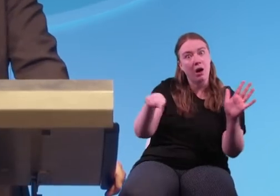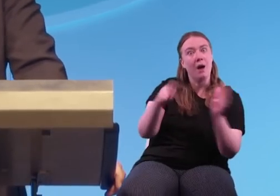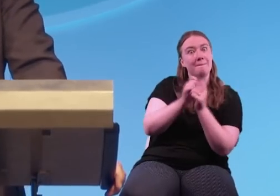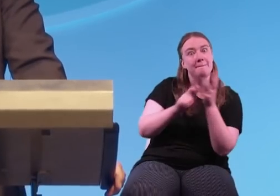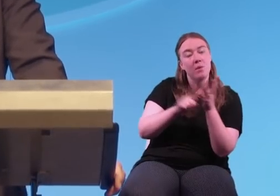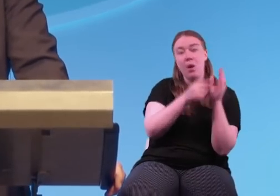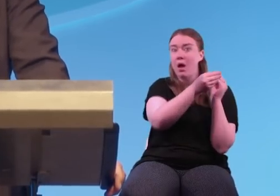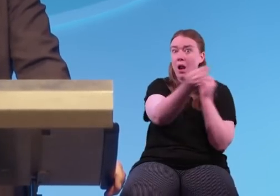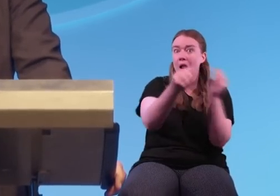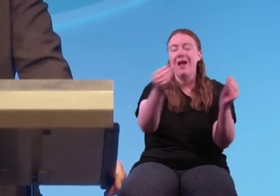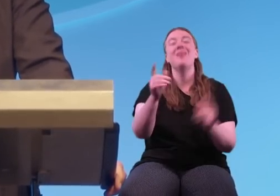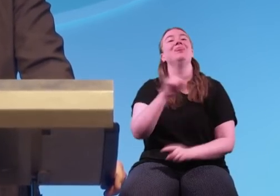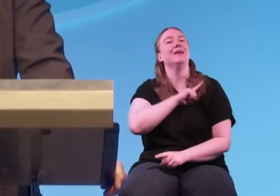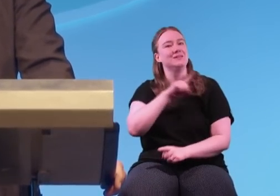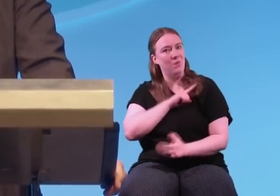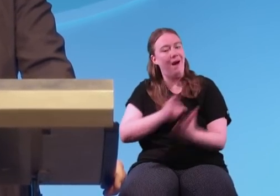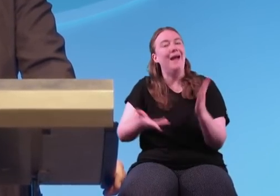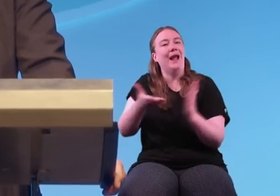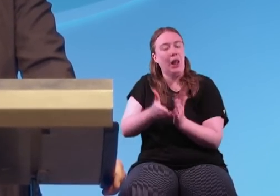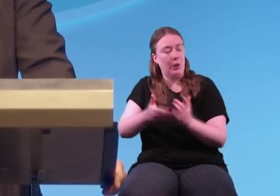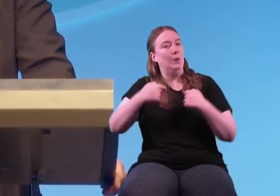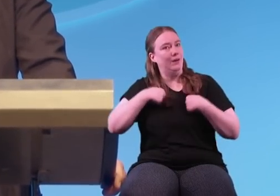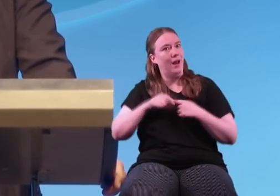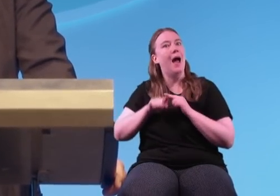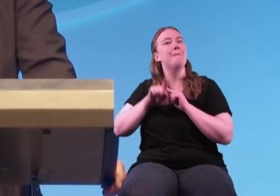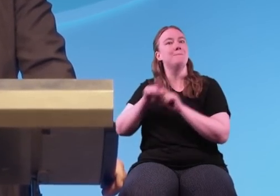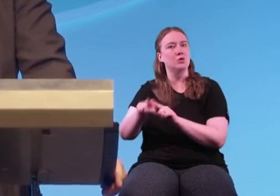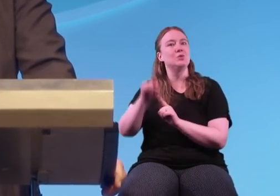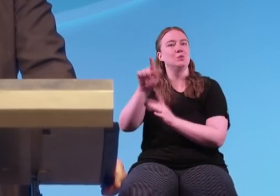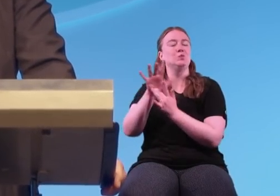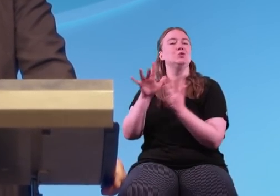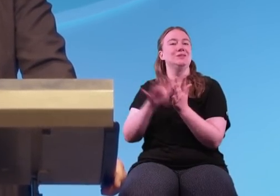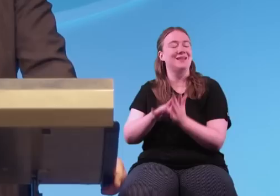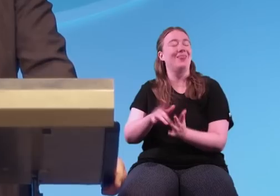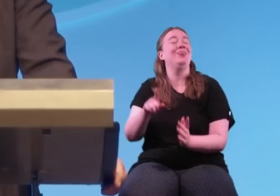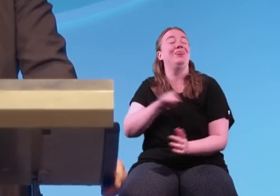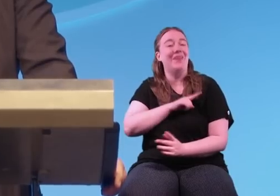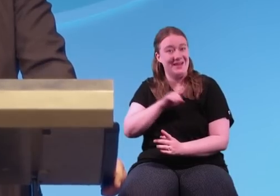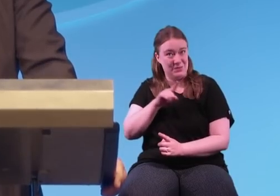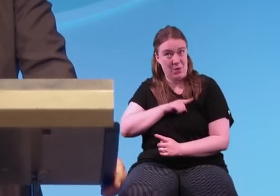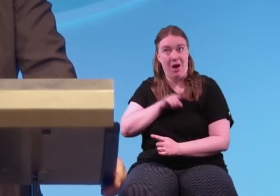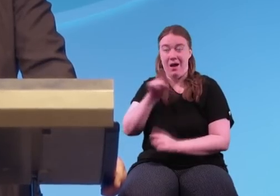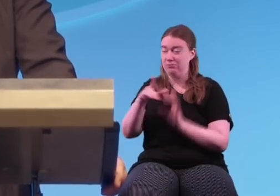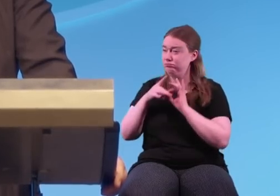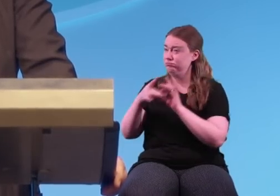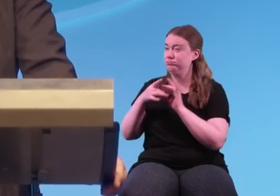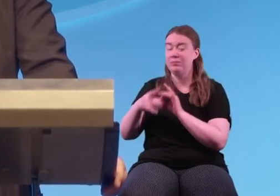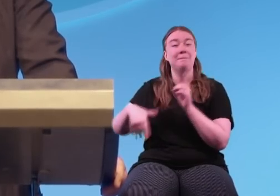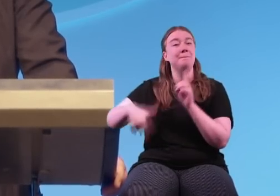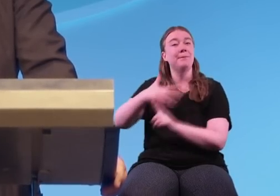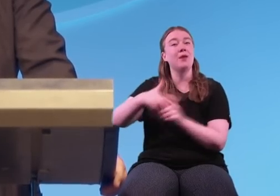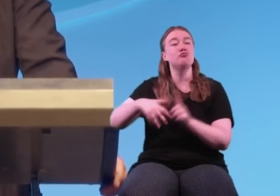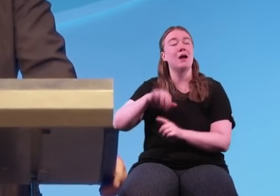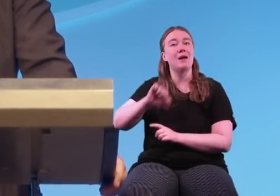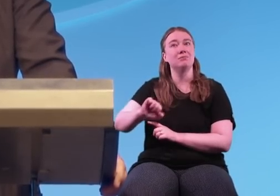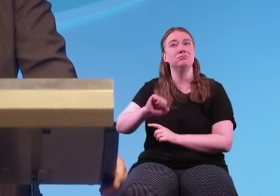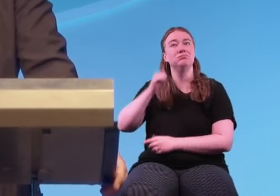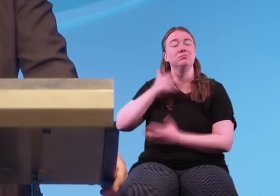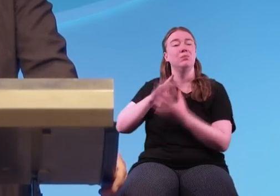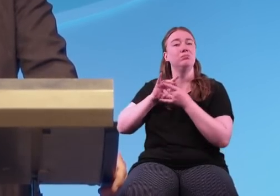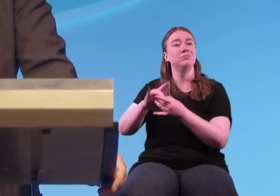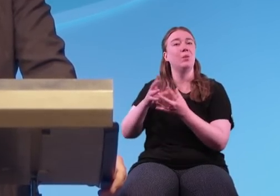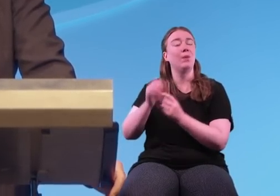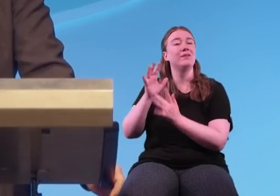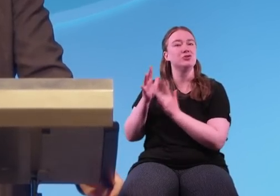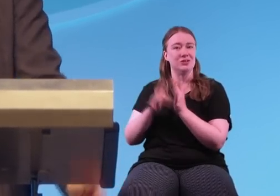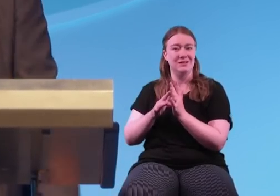characteristic fashion by establishing the relationship that he enjoys with the Lord Jesus, which for Paul was a